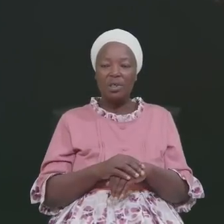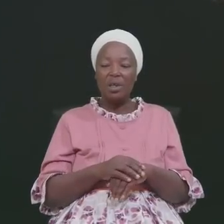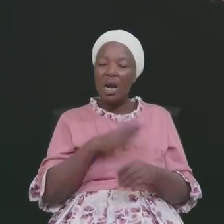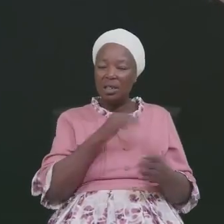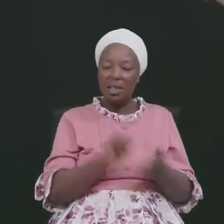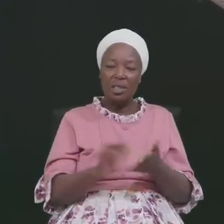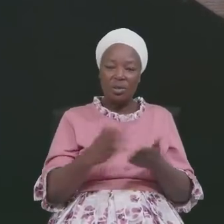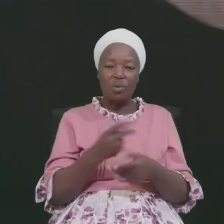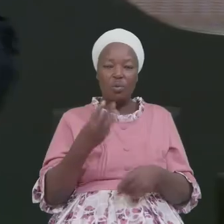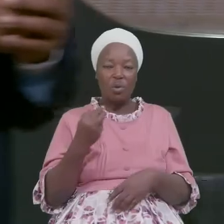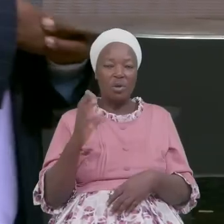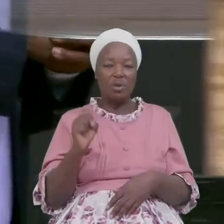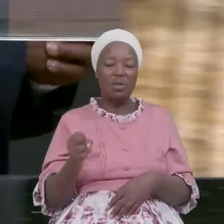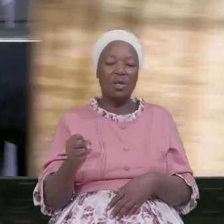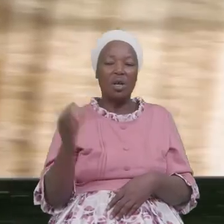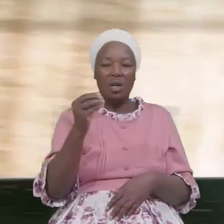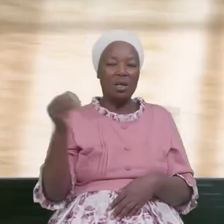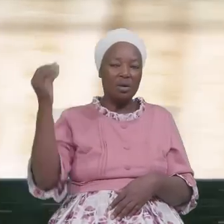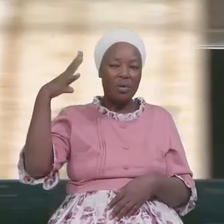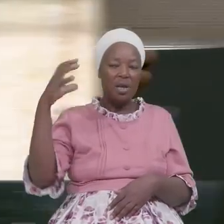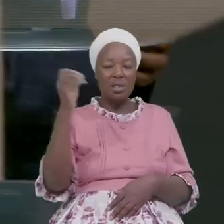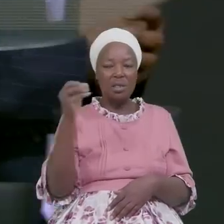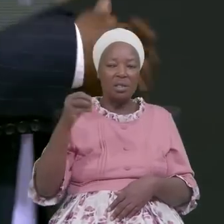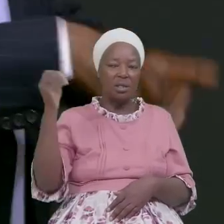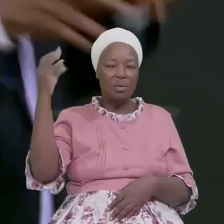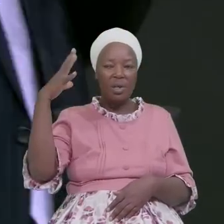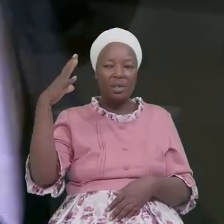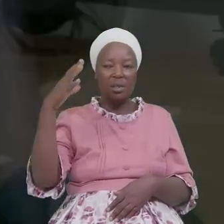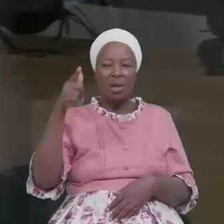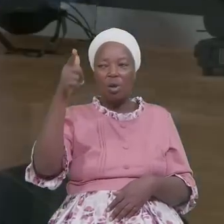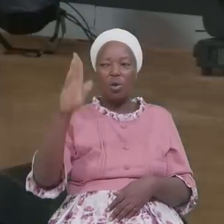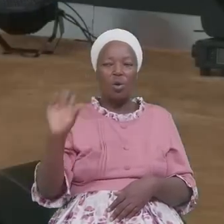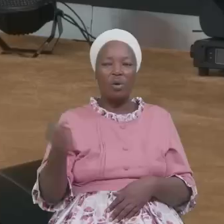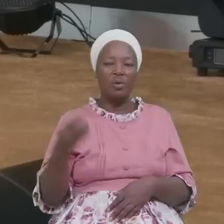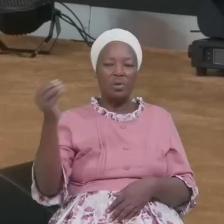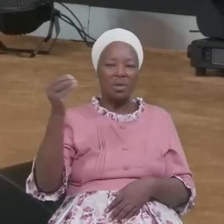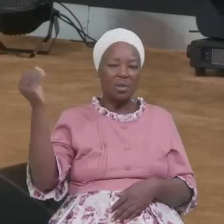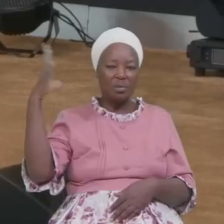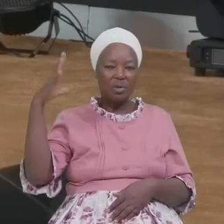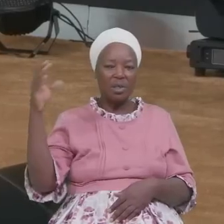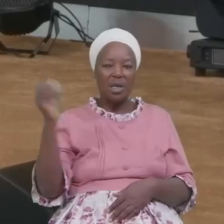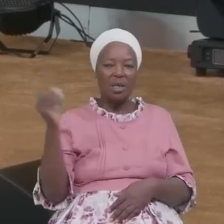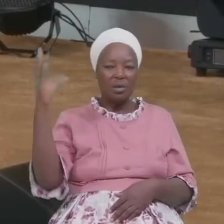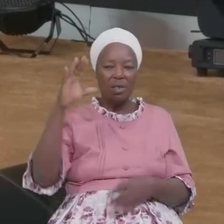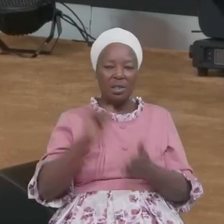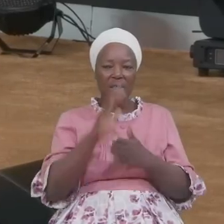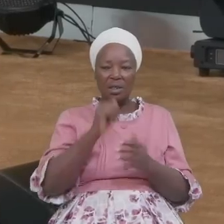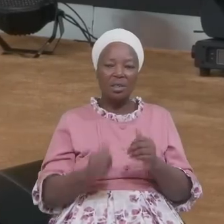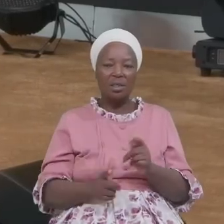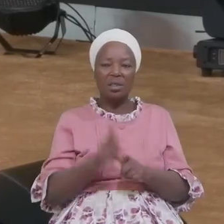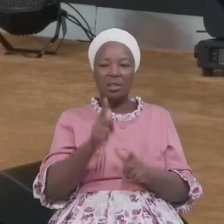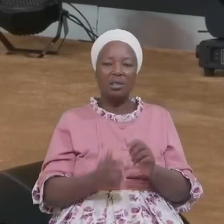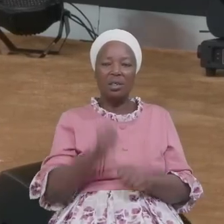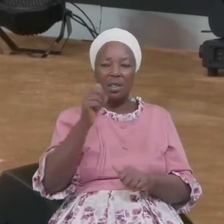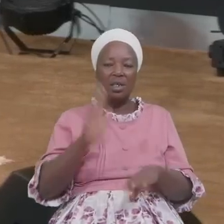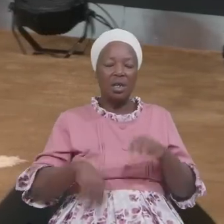grace, God's grace, grace that is greater than all our